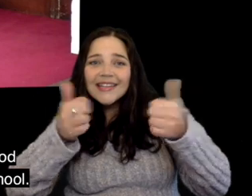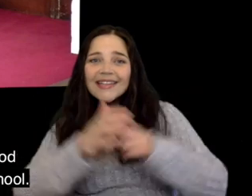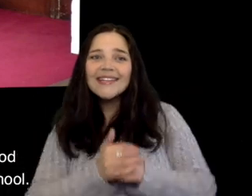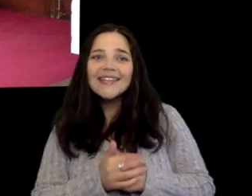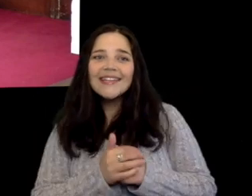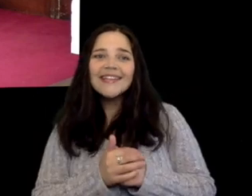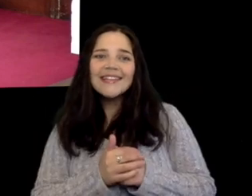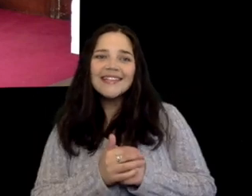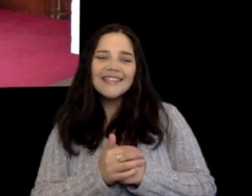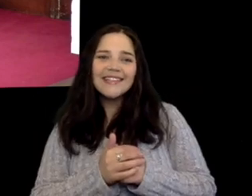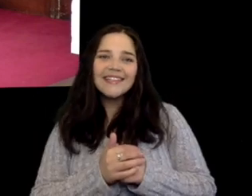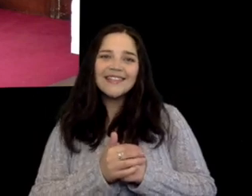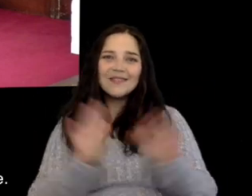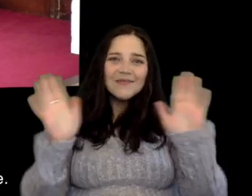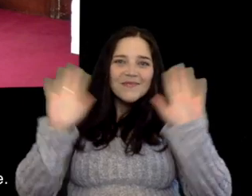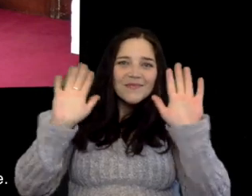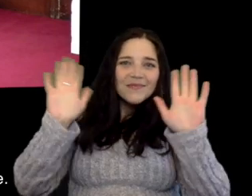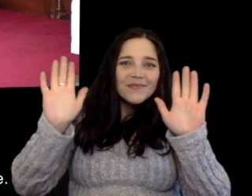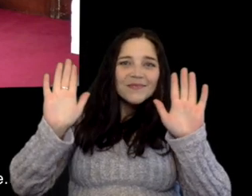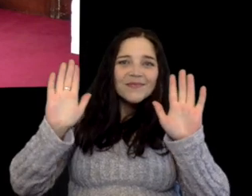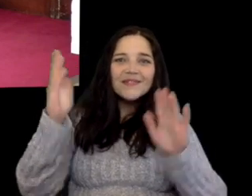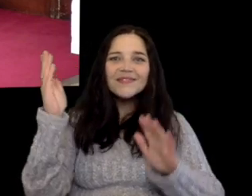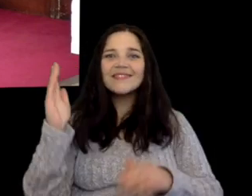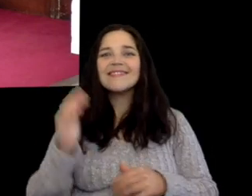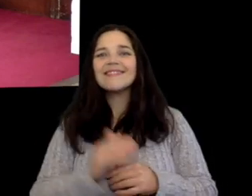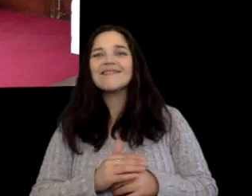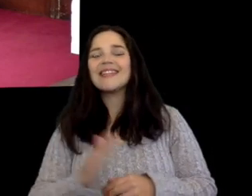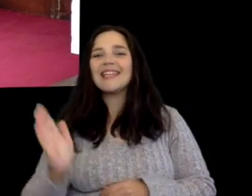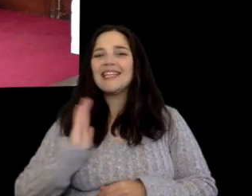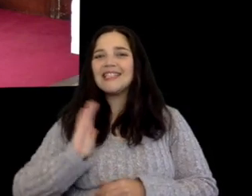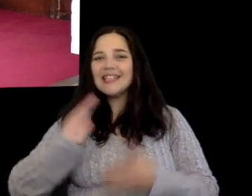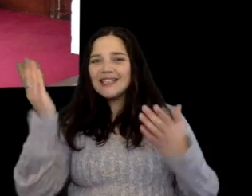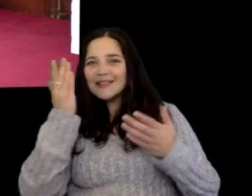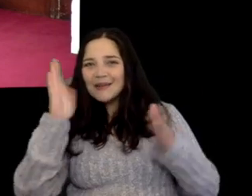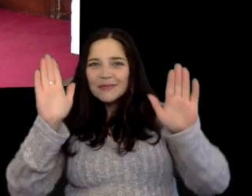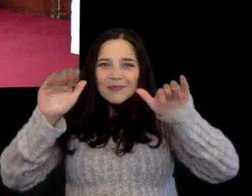school. Give them a wave.